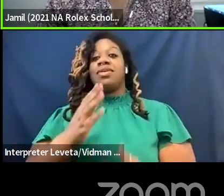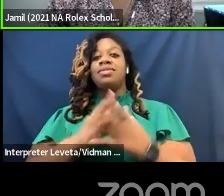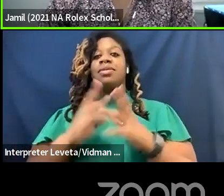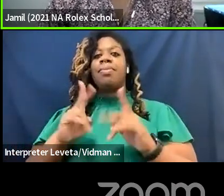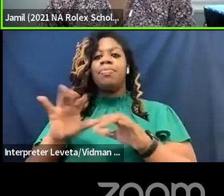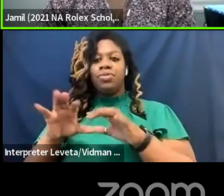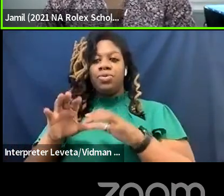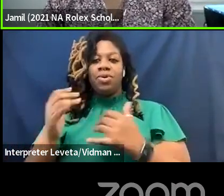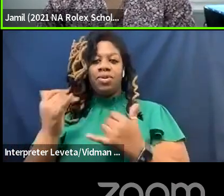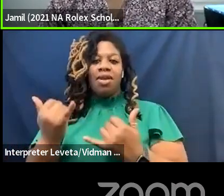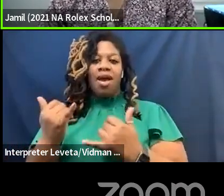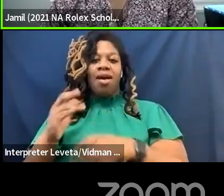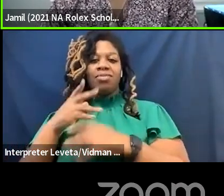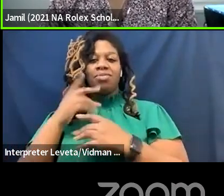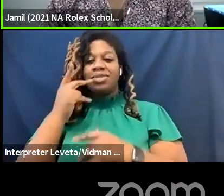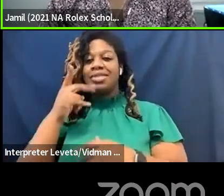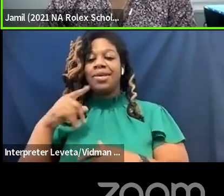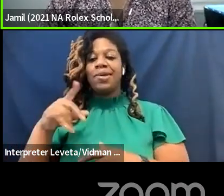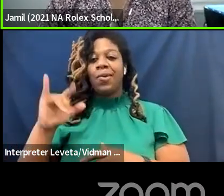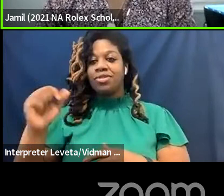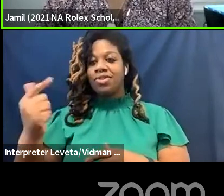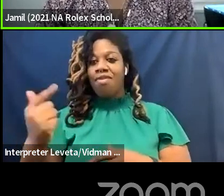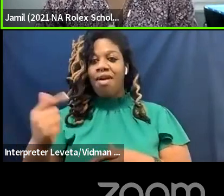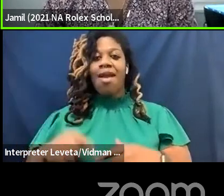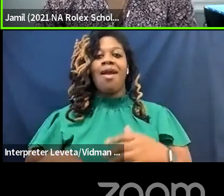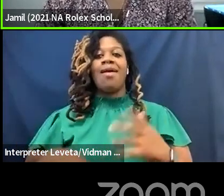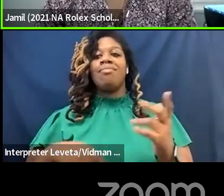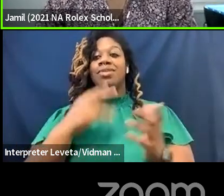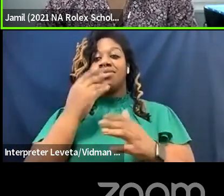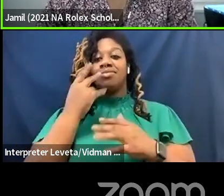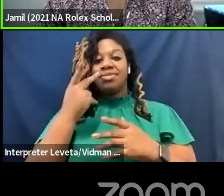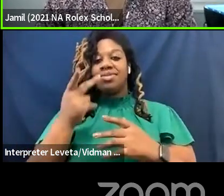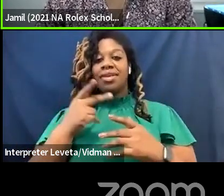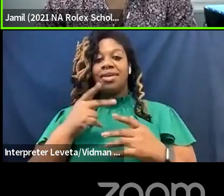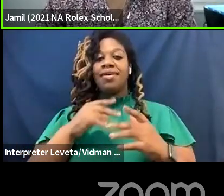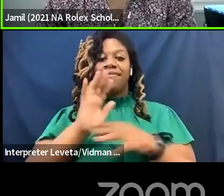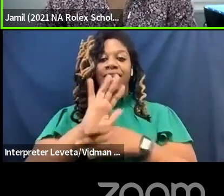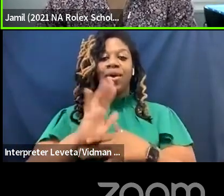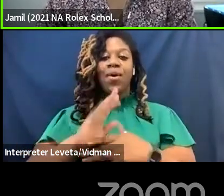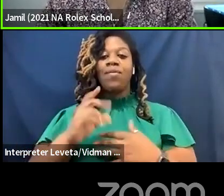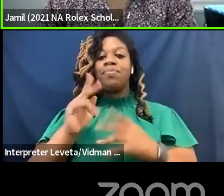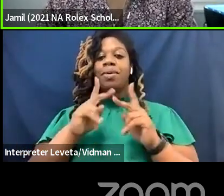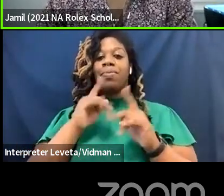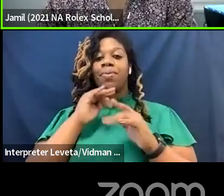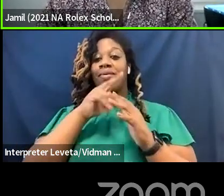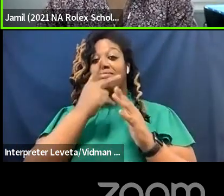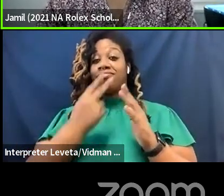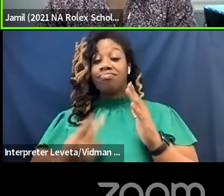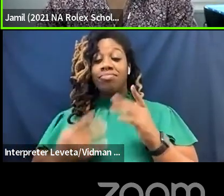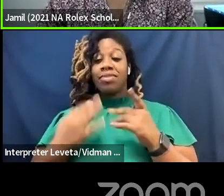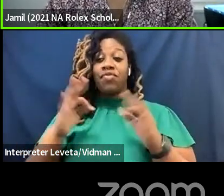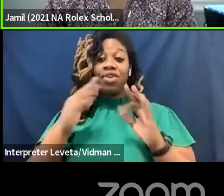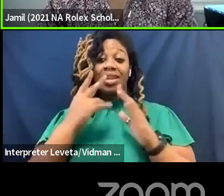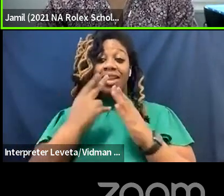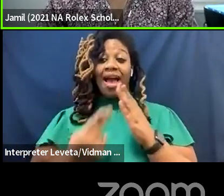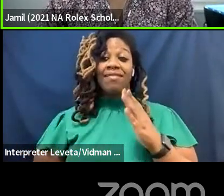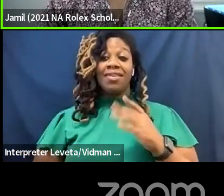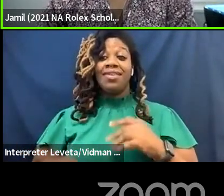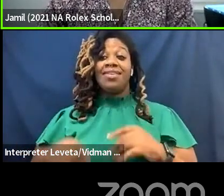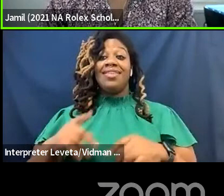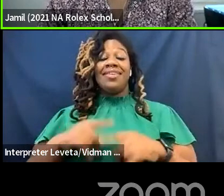free diving and doing cool stuff, and it looks great and it's awesome. But man, getting the training, I was like, woo, can I